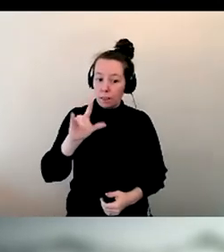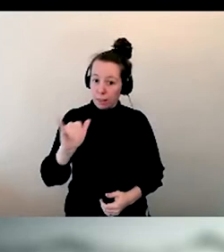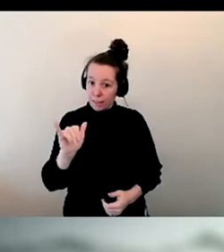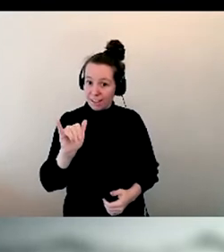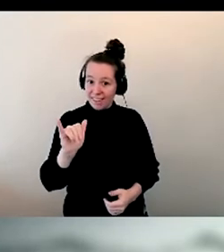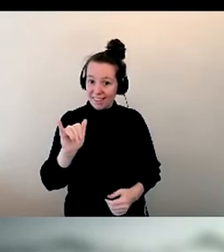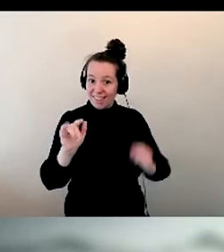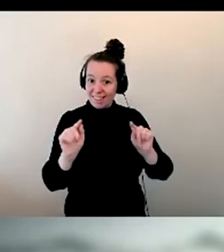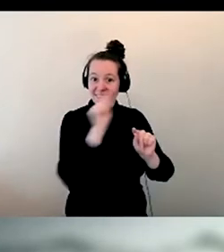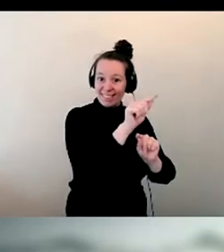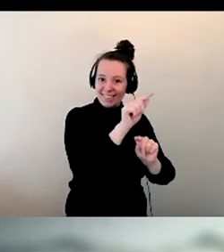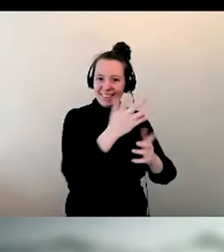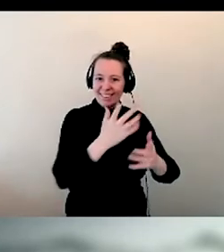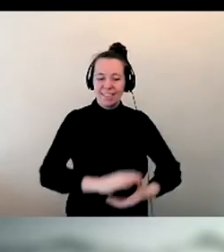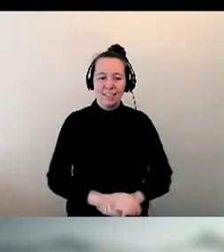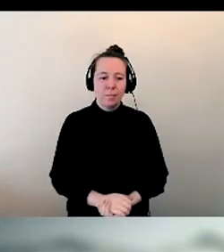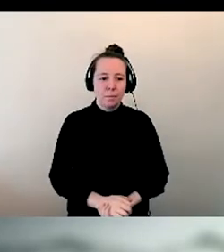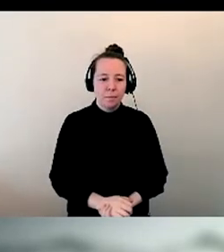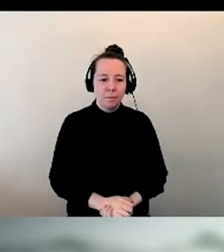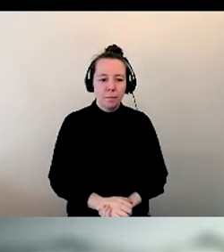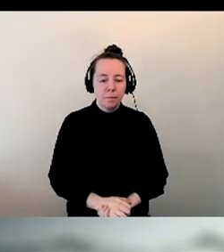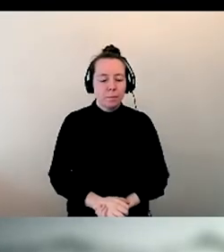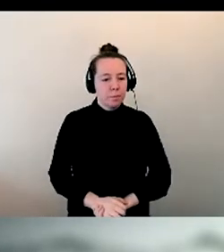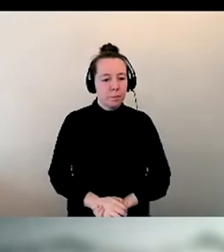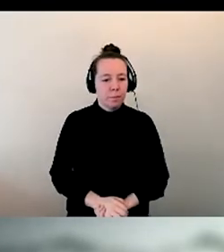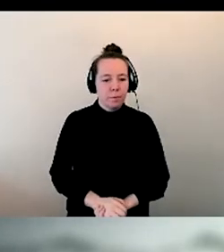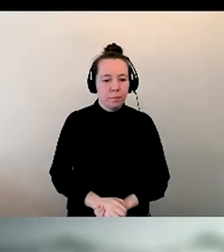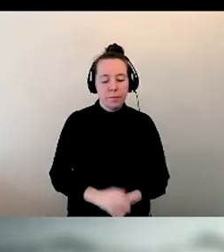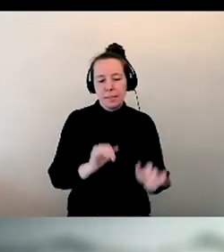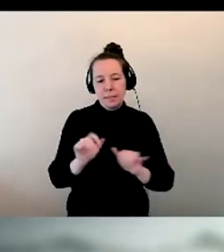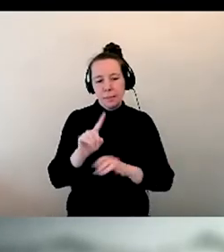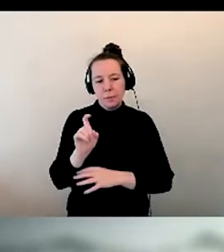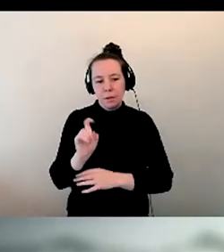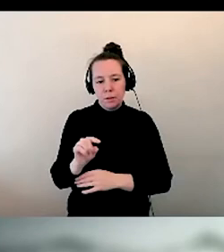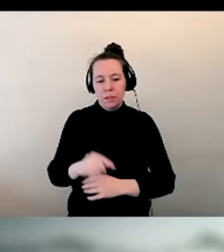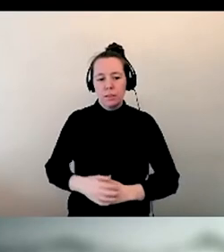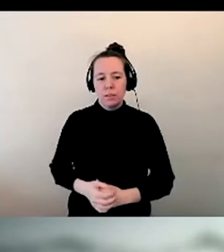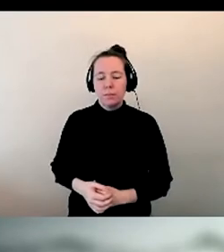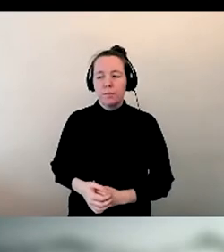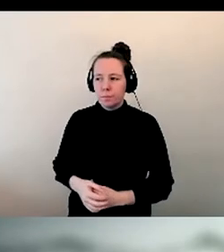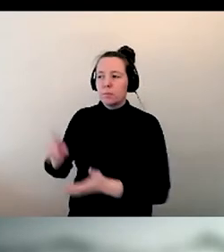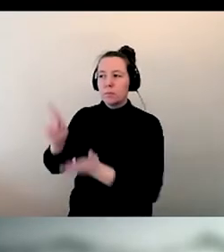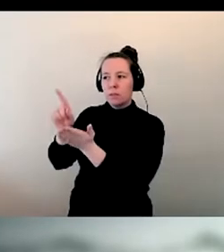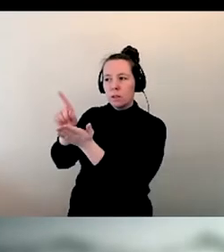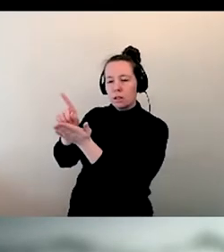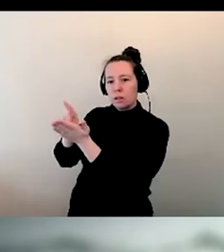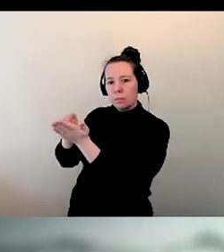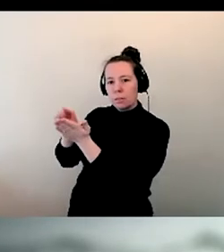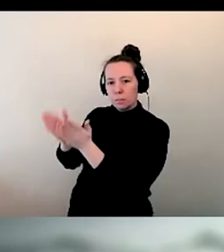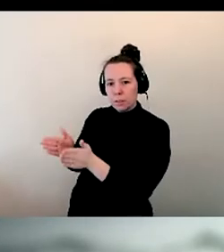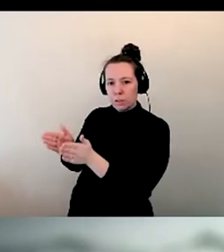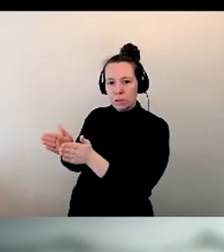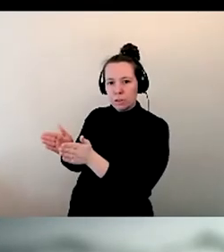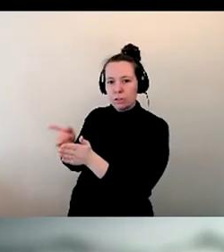you collaborate with publishers? I collaborate with publishers by being a beta